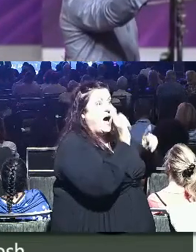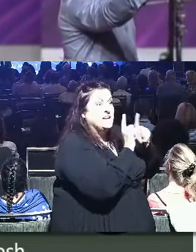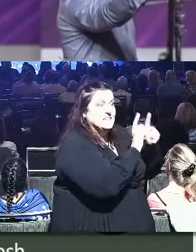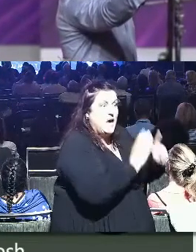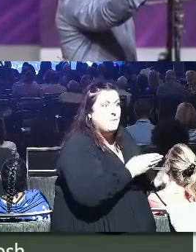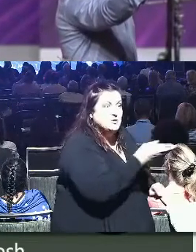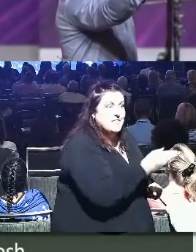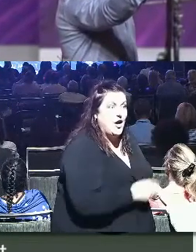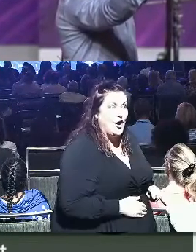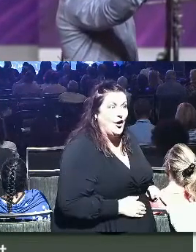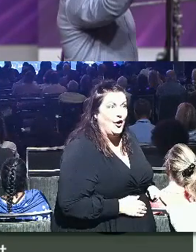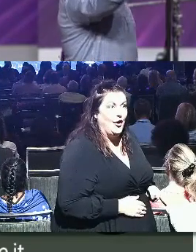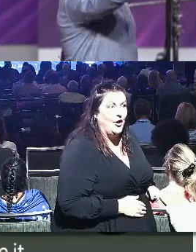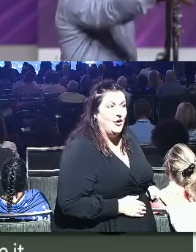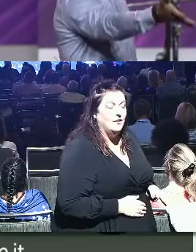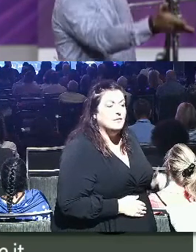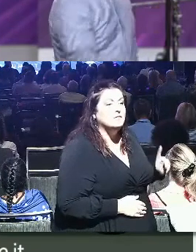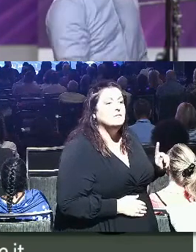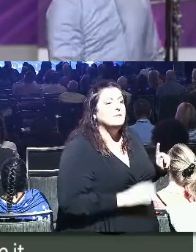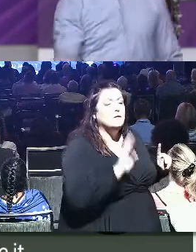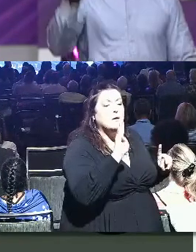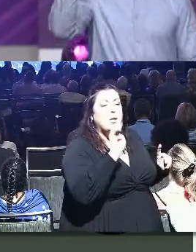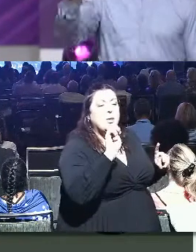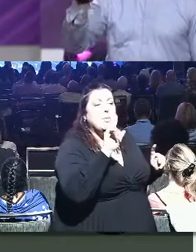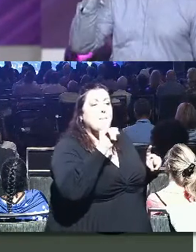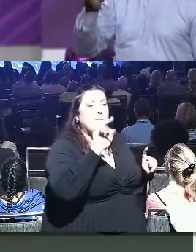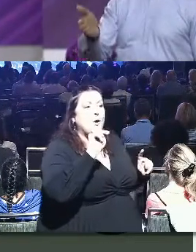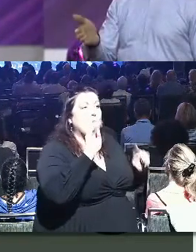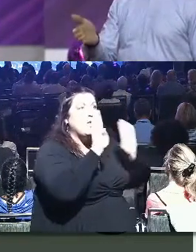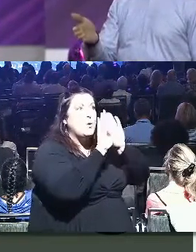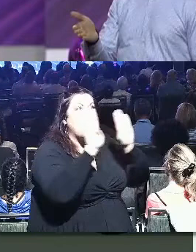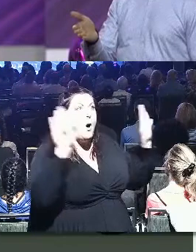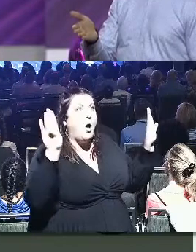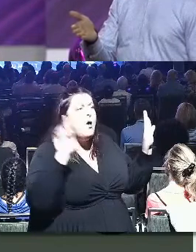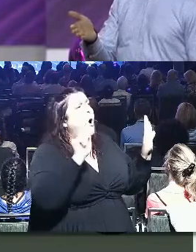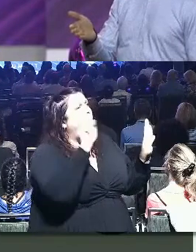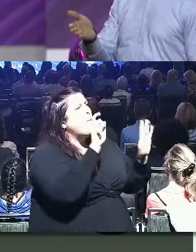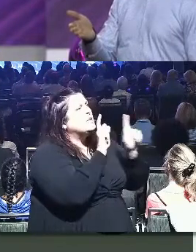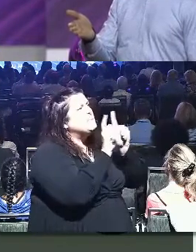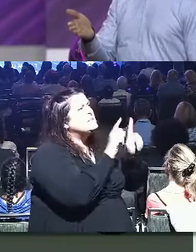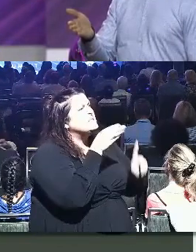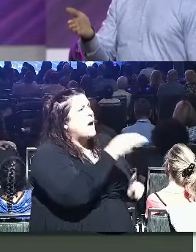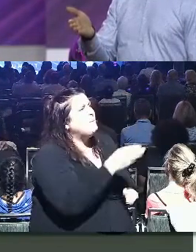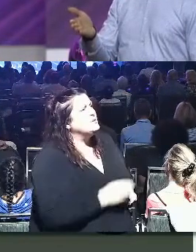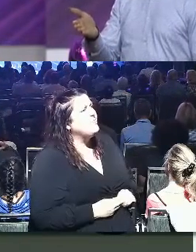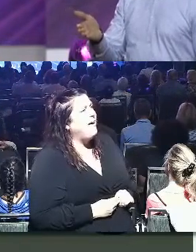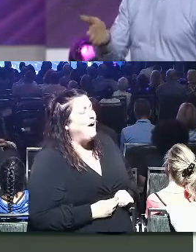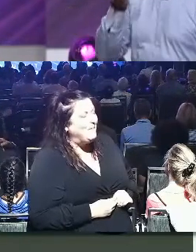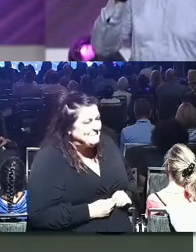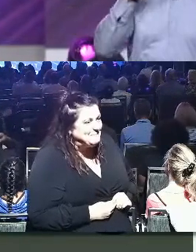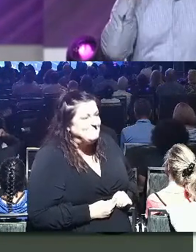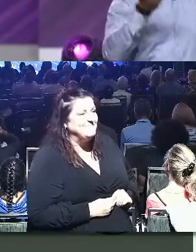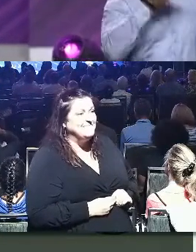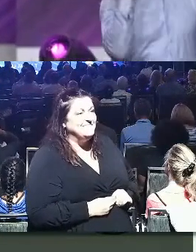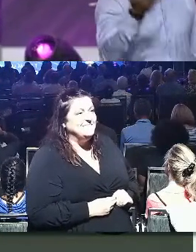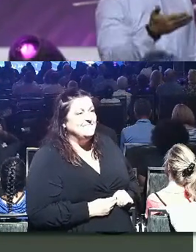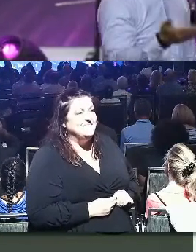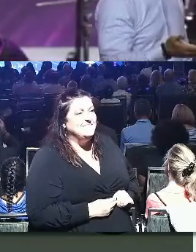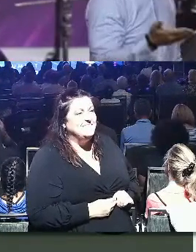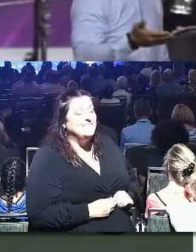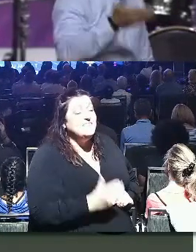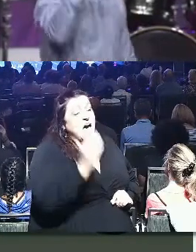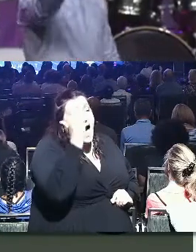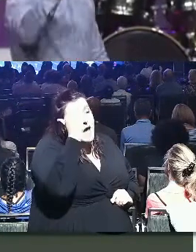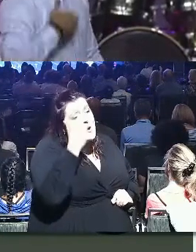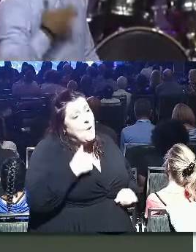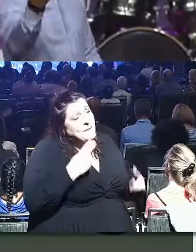sense. The Berlin Wall came down because there must have been a disciple there one day. I know that's spiritually